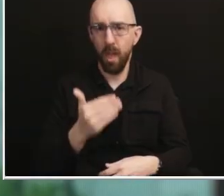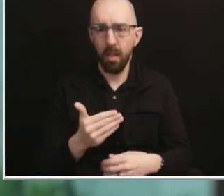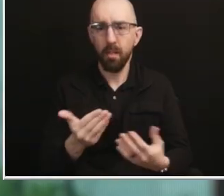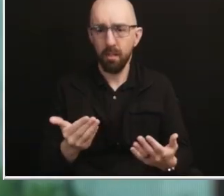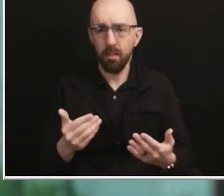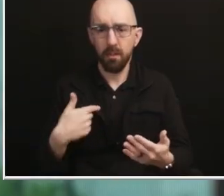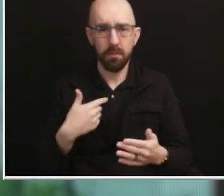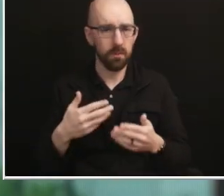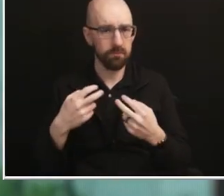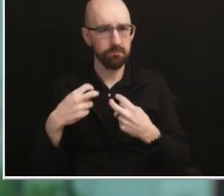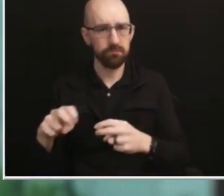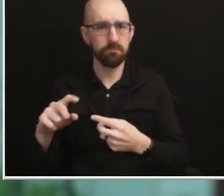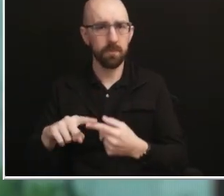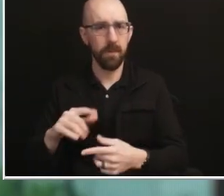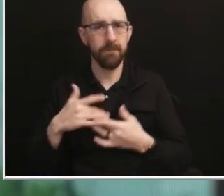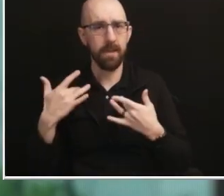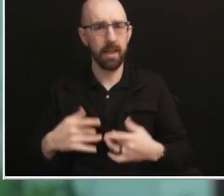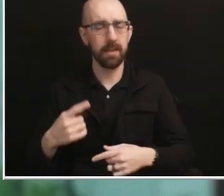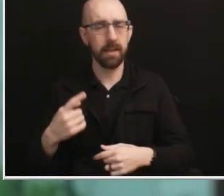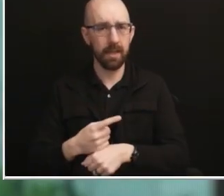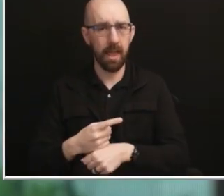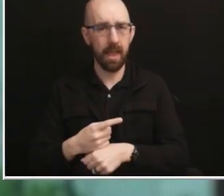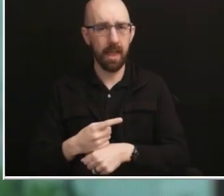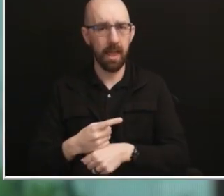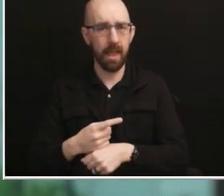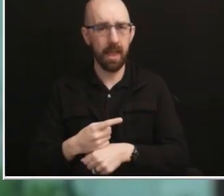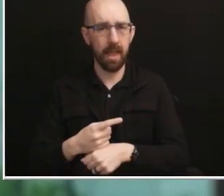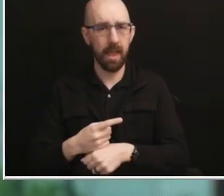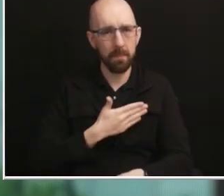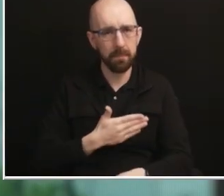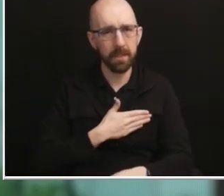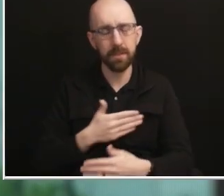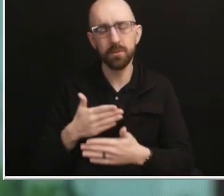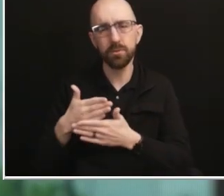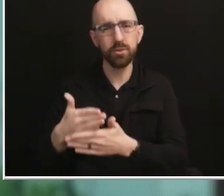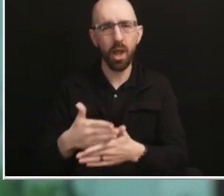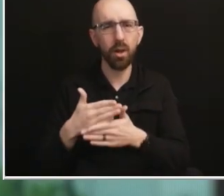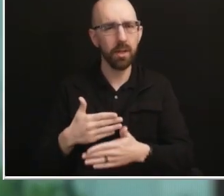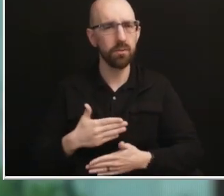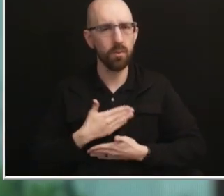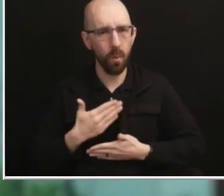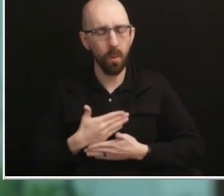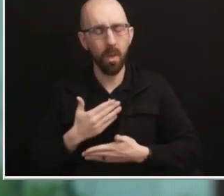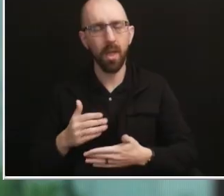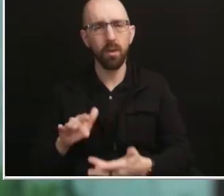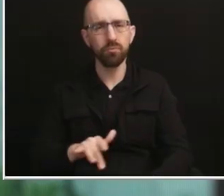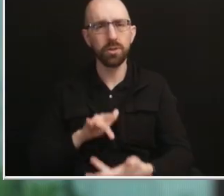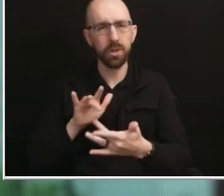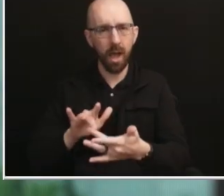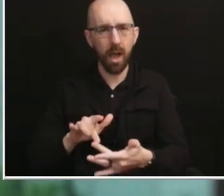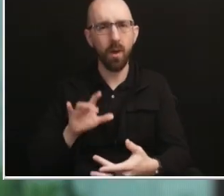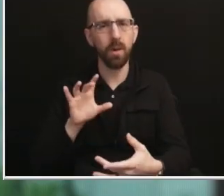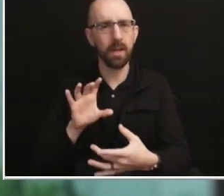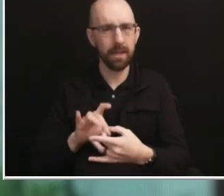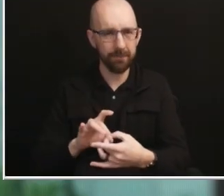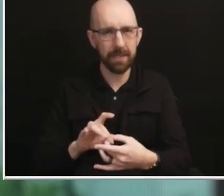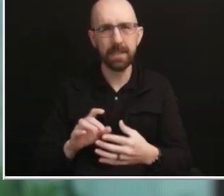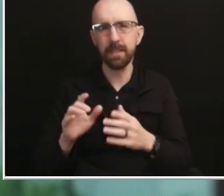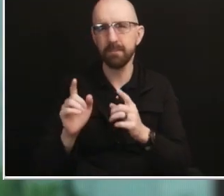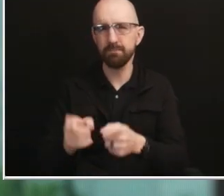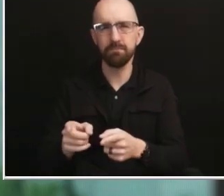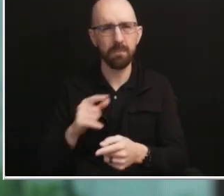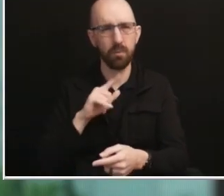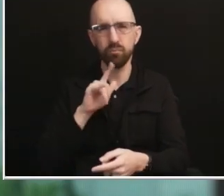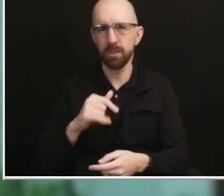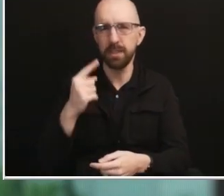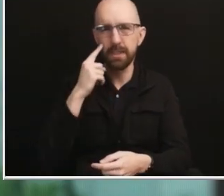Valentine's Day, focus on the happiness, focus on sharing joy and reaching out and connectivity, because I really think